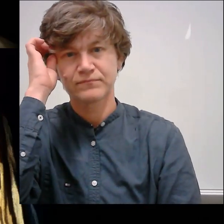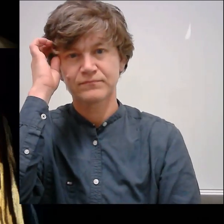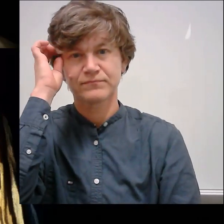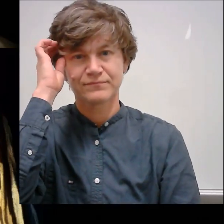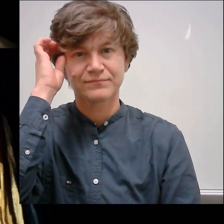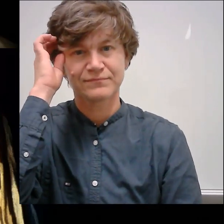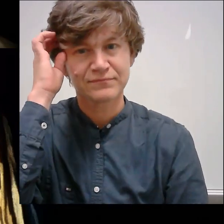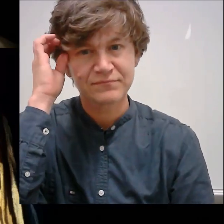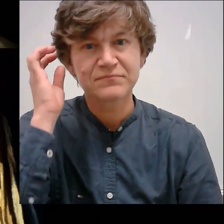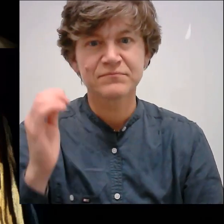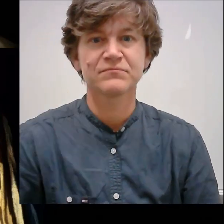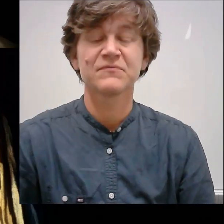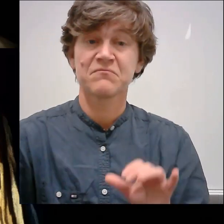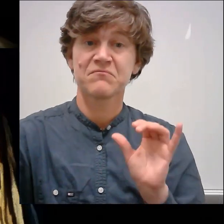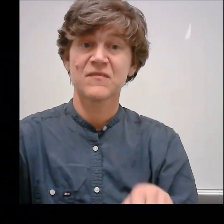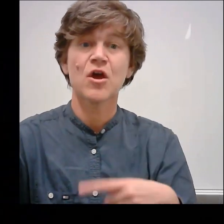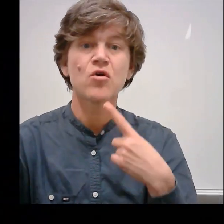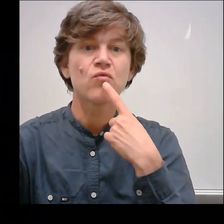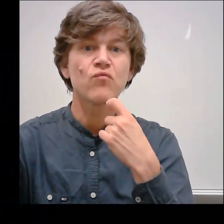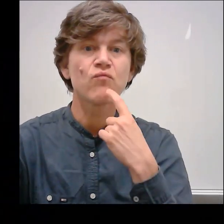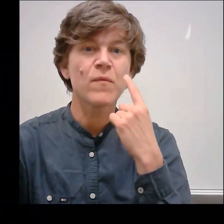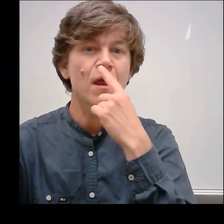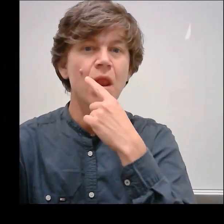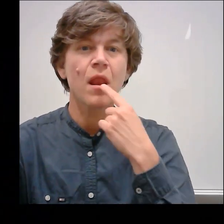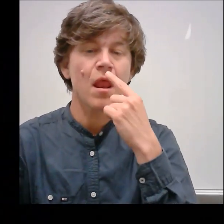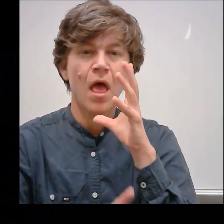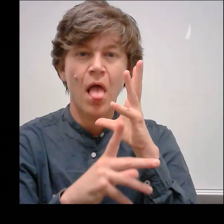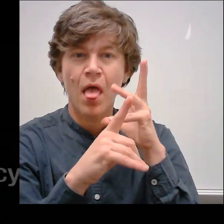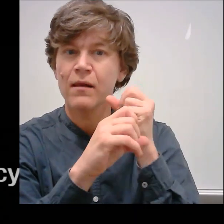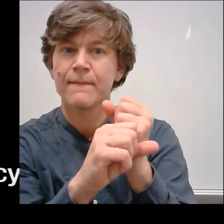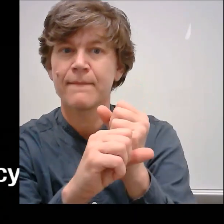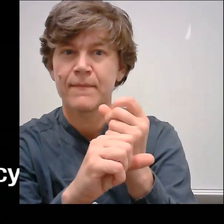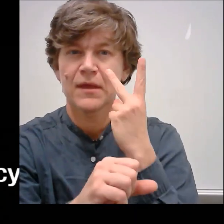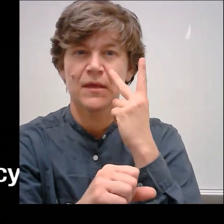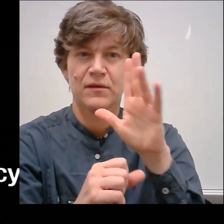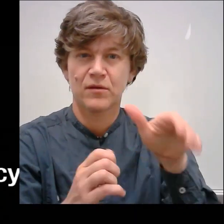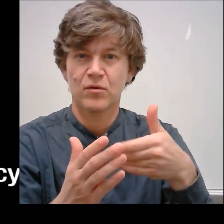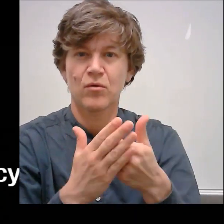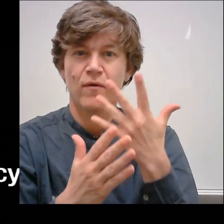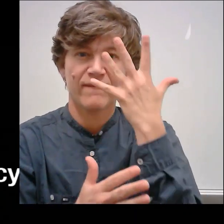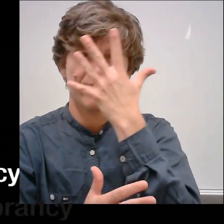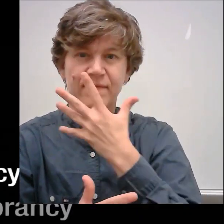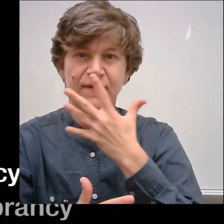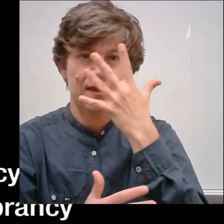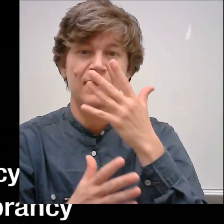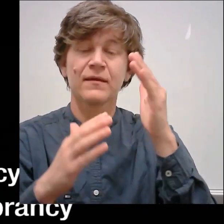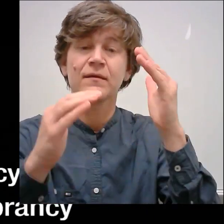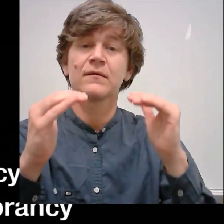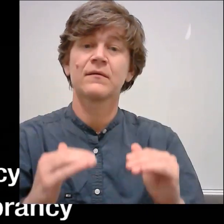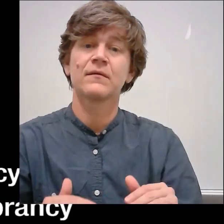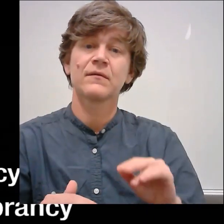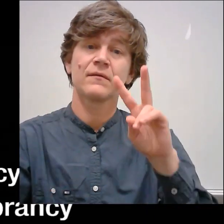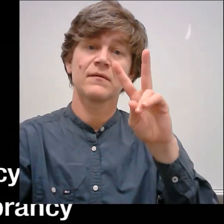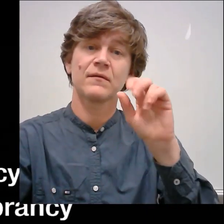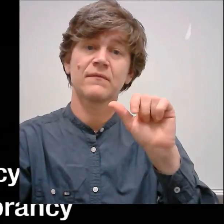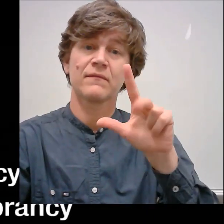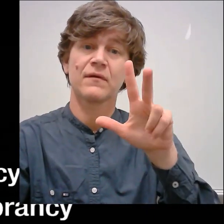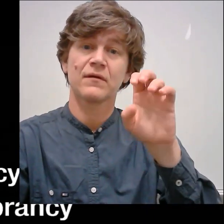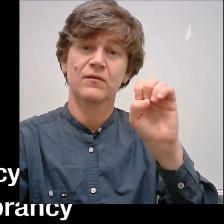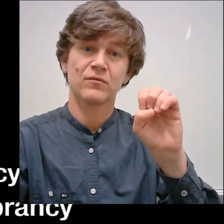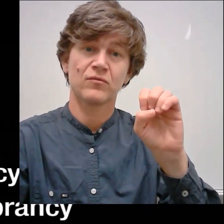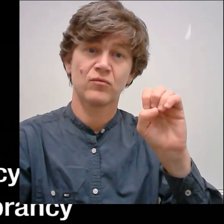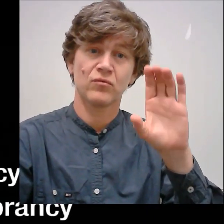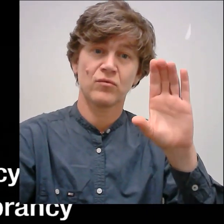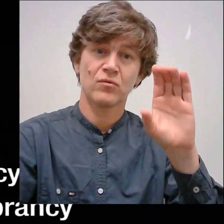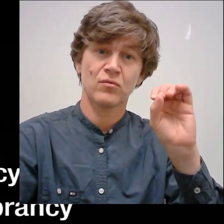us to the face. The value contrast works with a contrast of vibrancy and hierarchy of vibrancy to direct